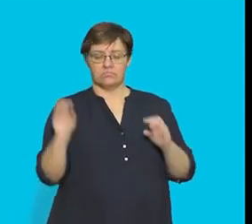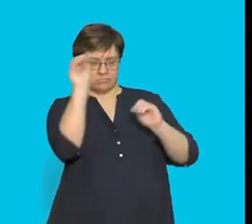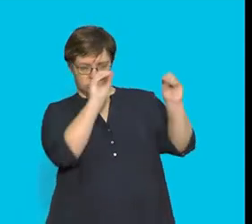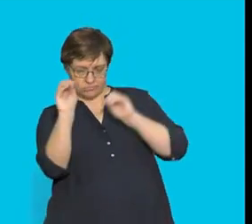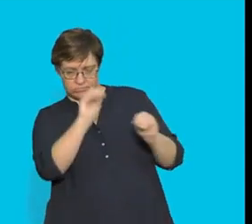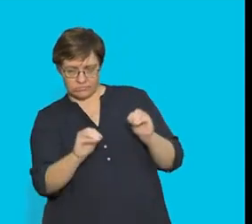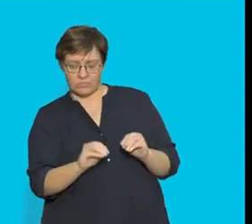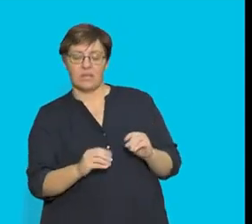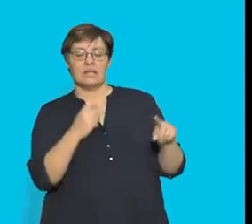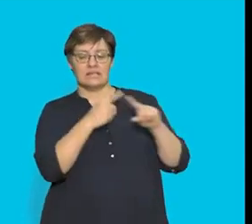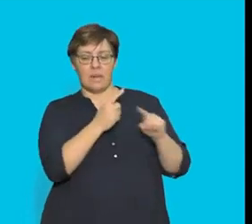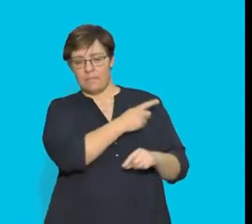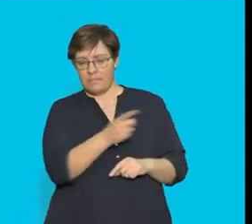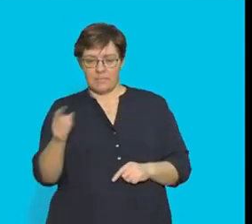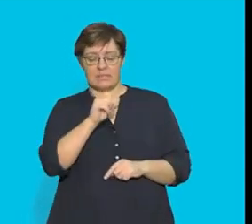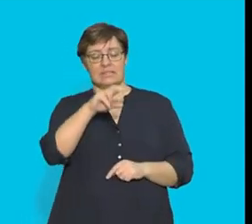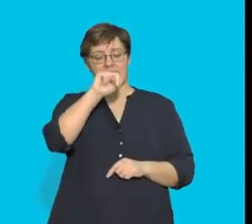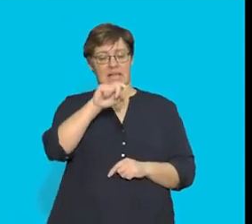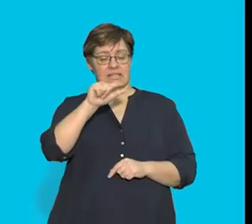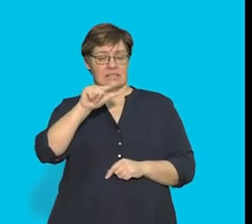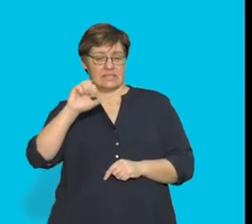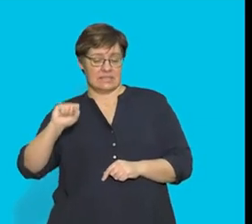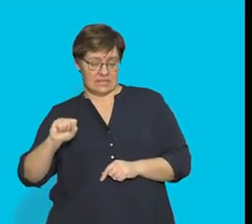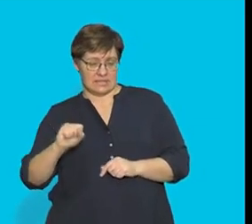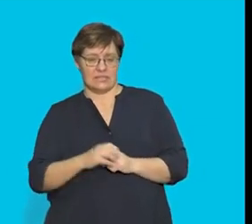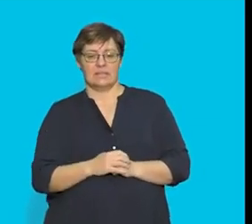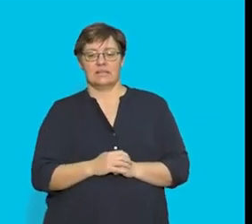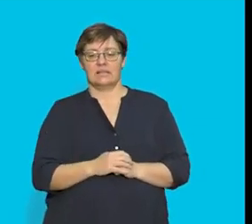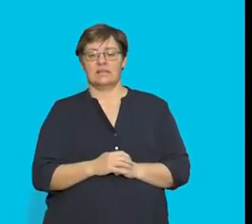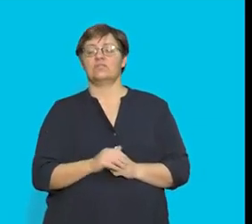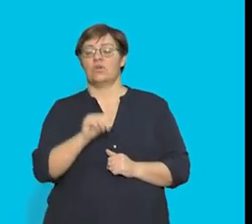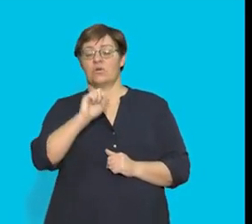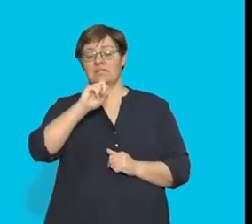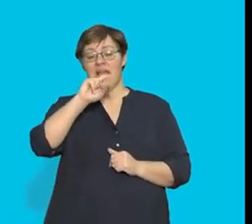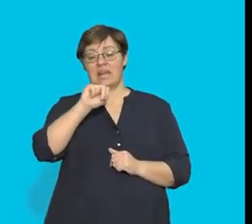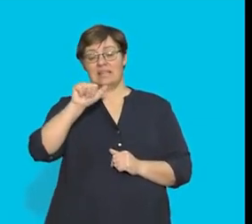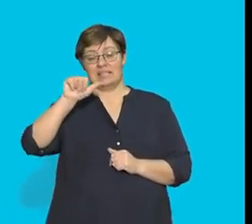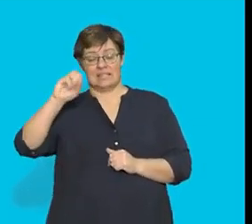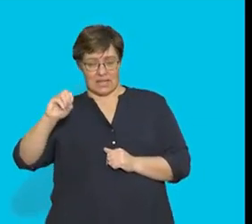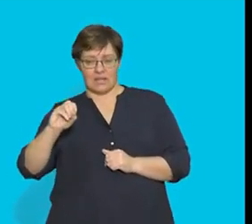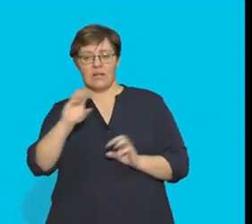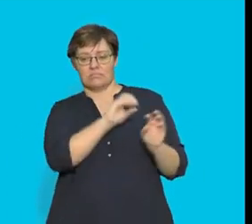Now we're just going to do some rearranging. We're going to multiply throughout by sine of 60.